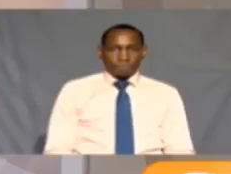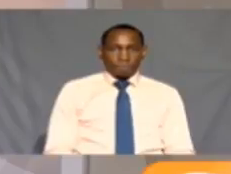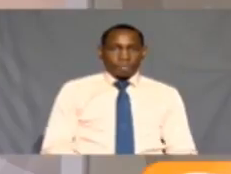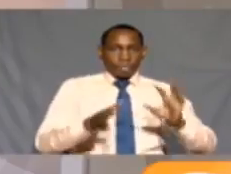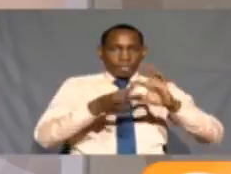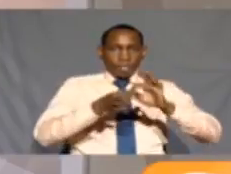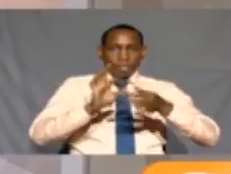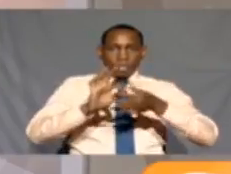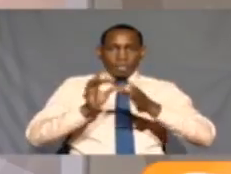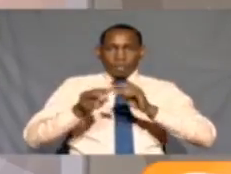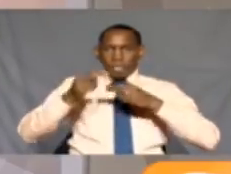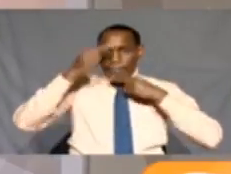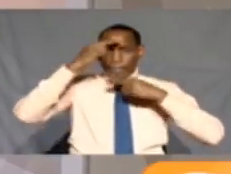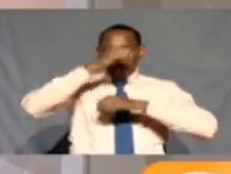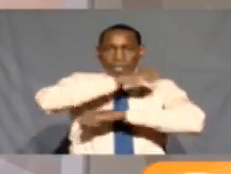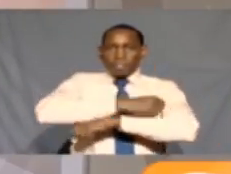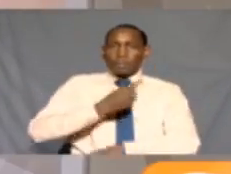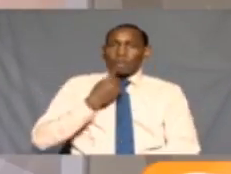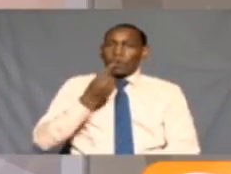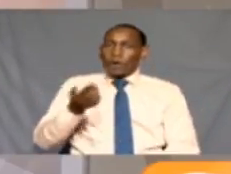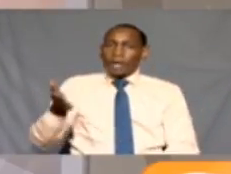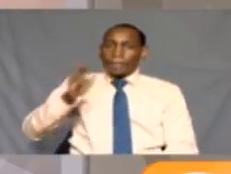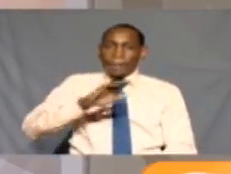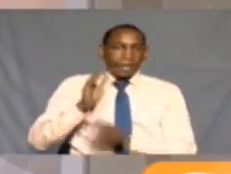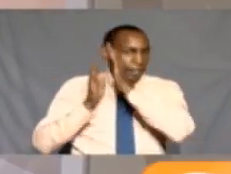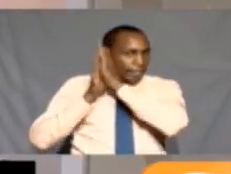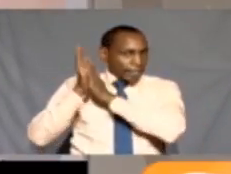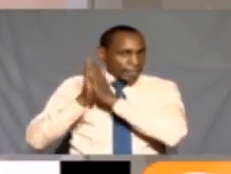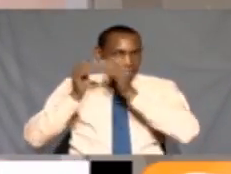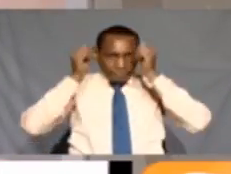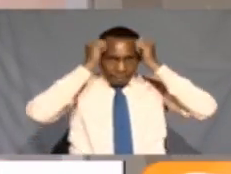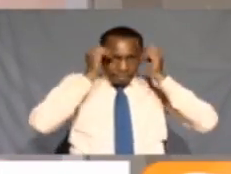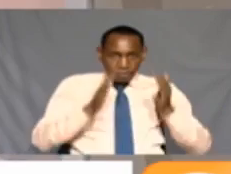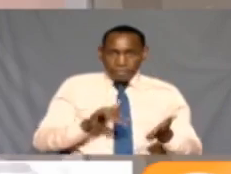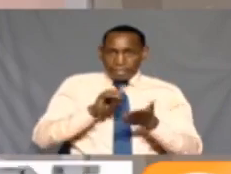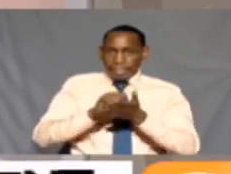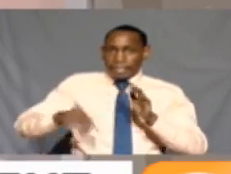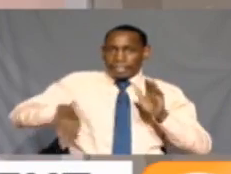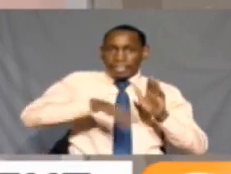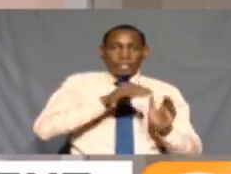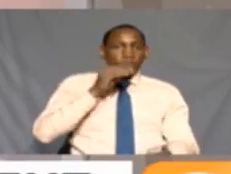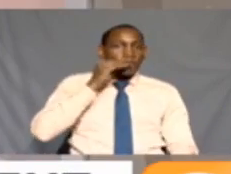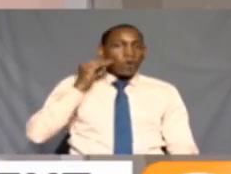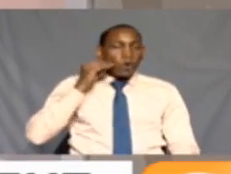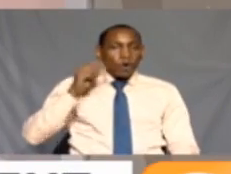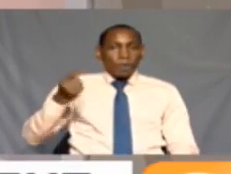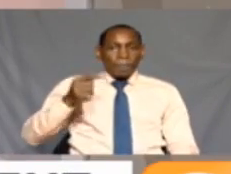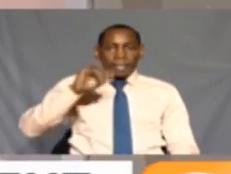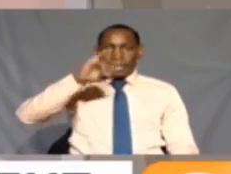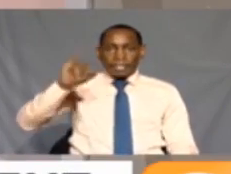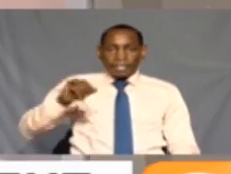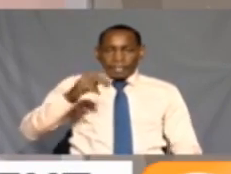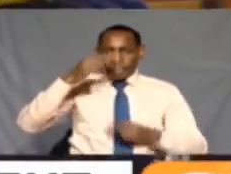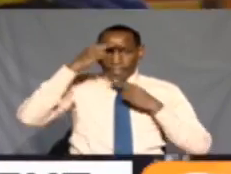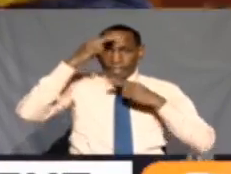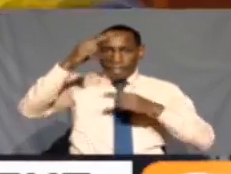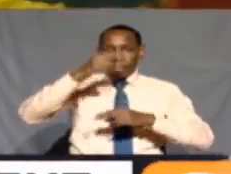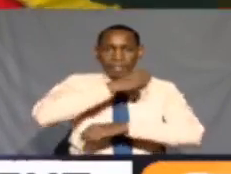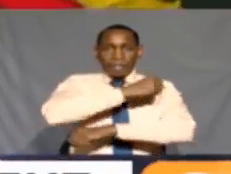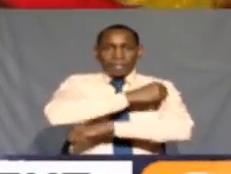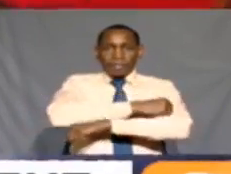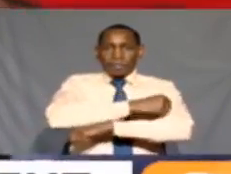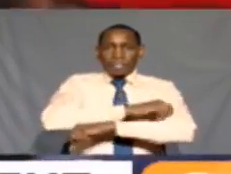Olympic High School has been ordered to reinstate a Rastafarian student who was sent home in January. The High Court today ruled that the